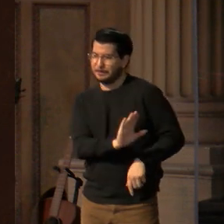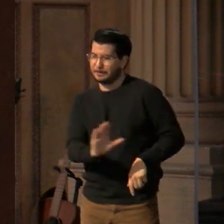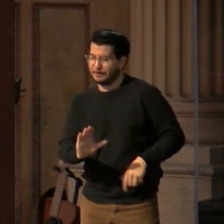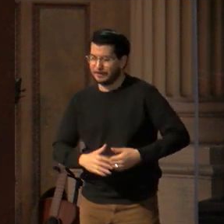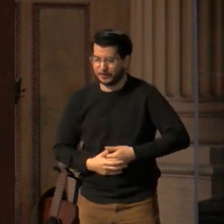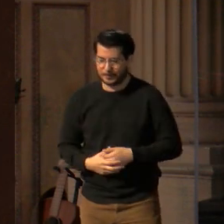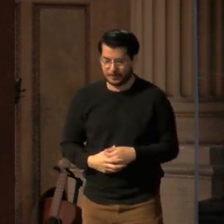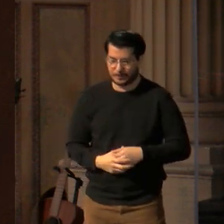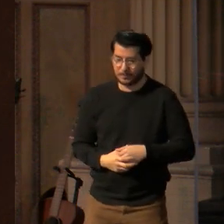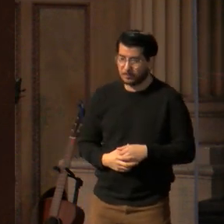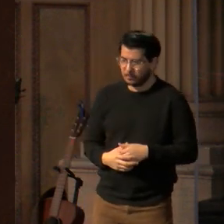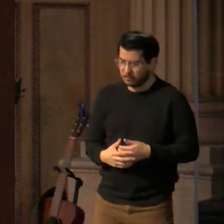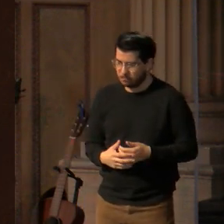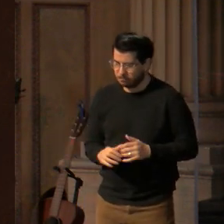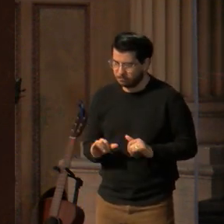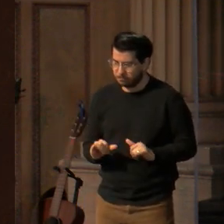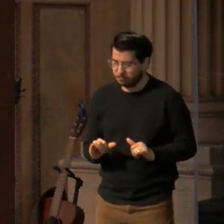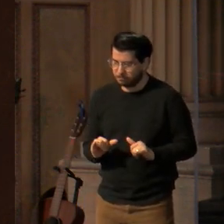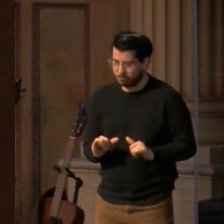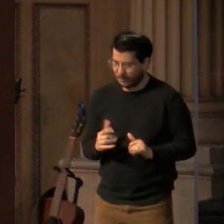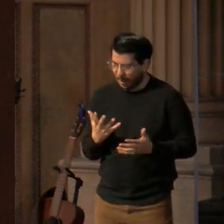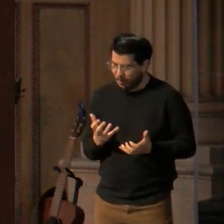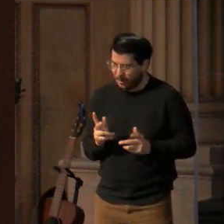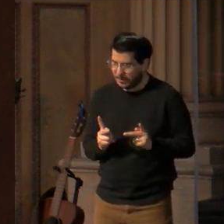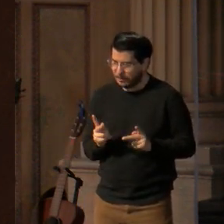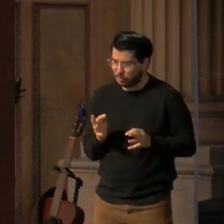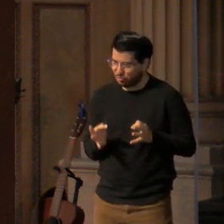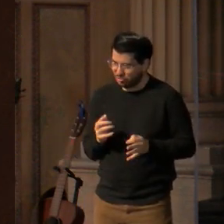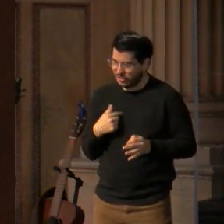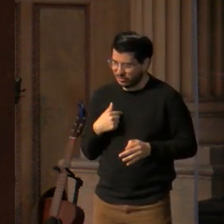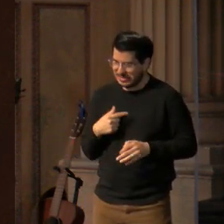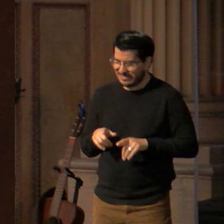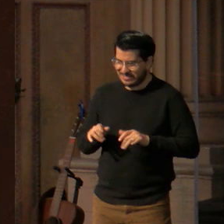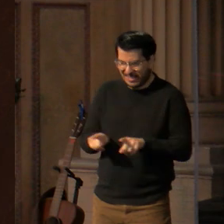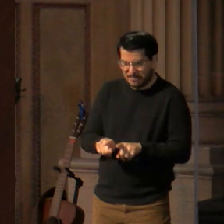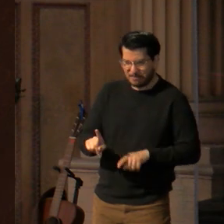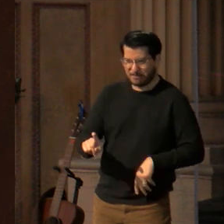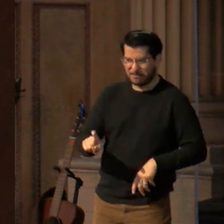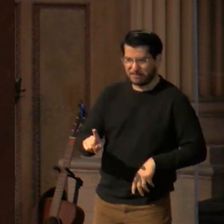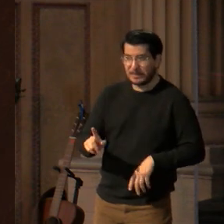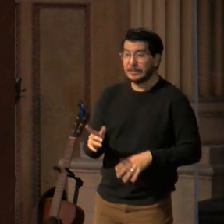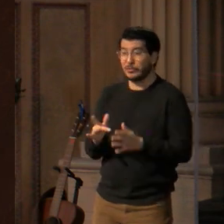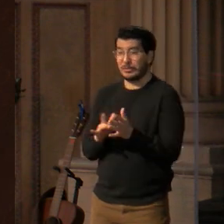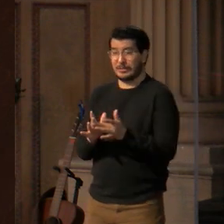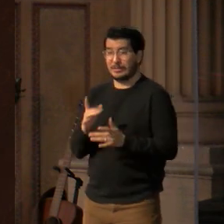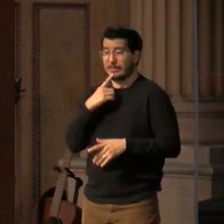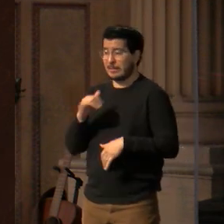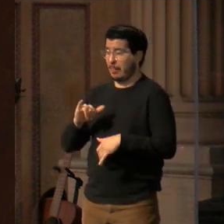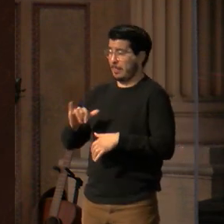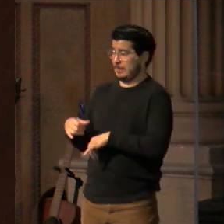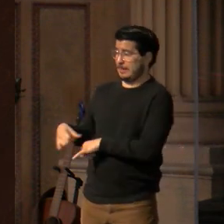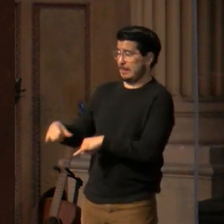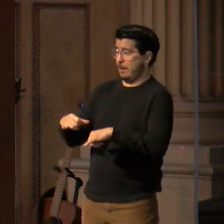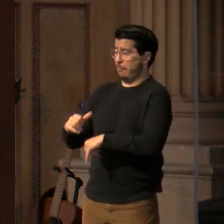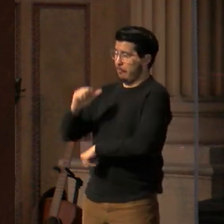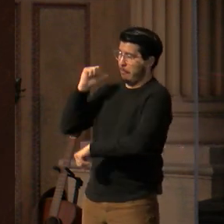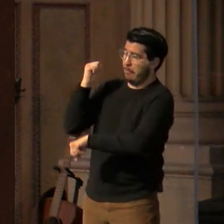Well, would I want to be judged that way? Jesus says not to use a standard that we wouldn't want applied to ourselves.